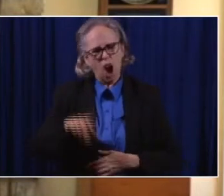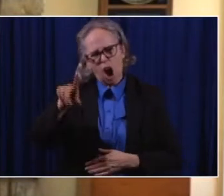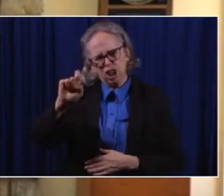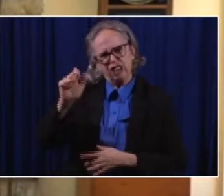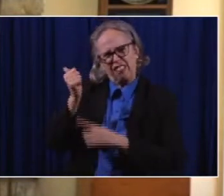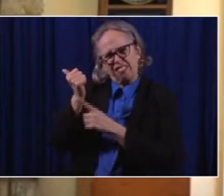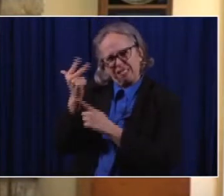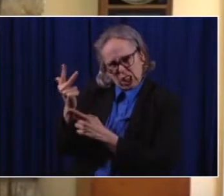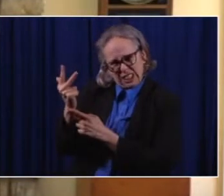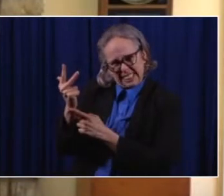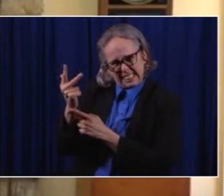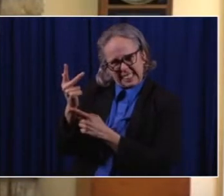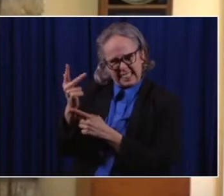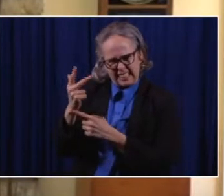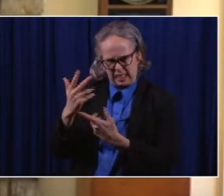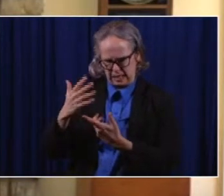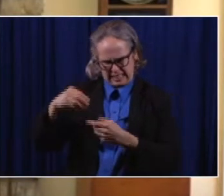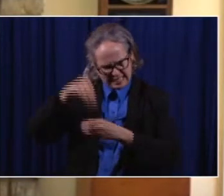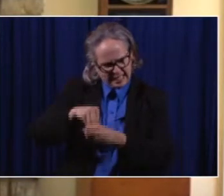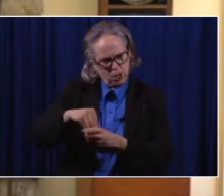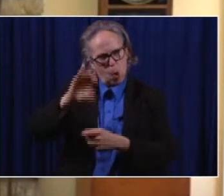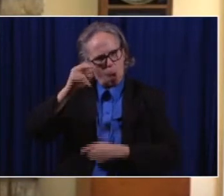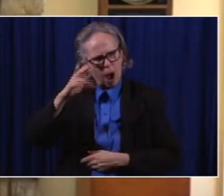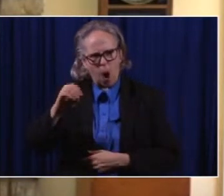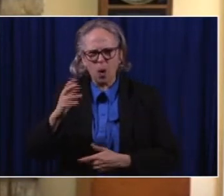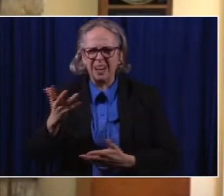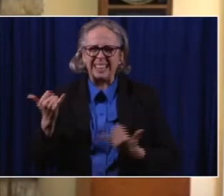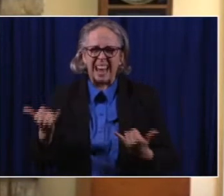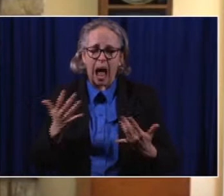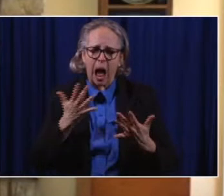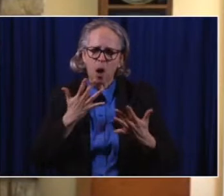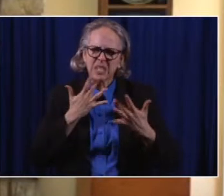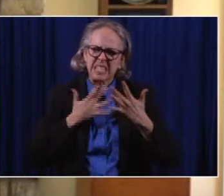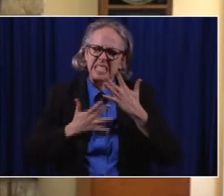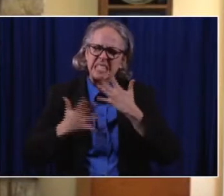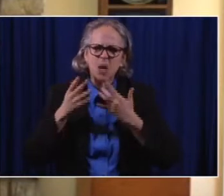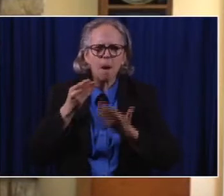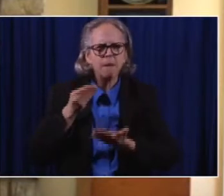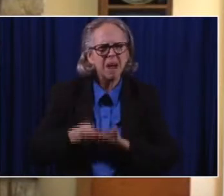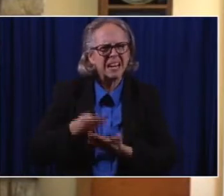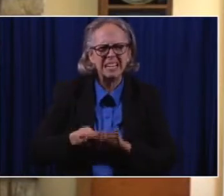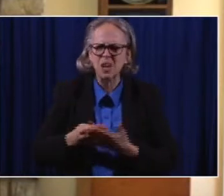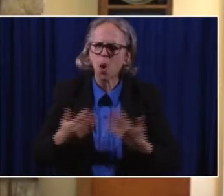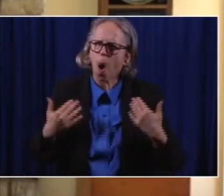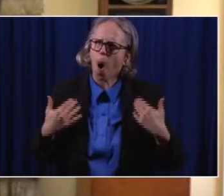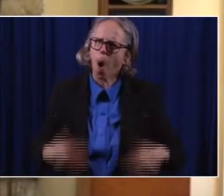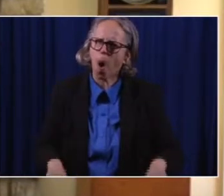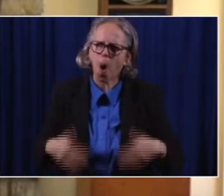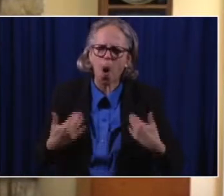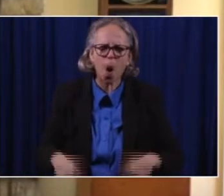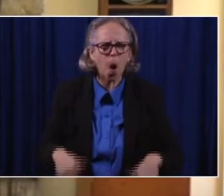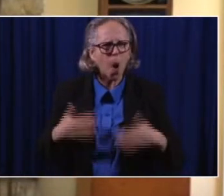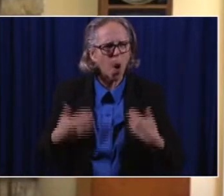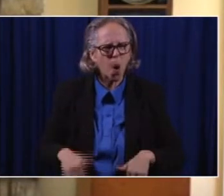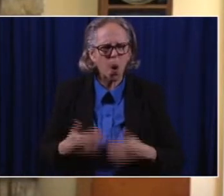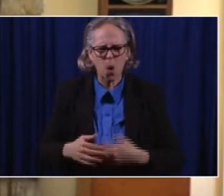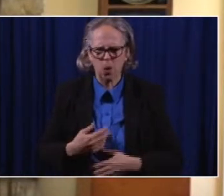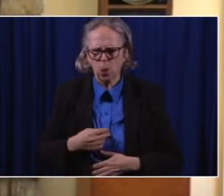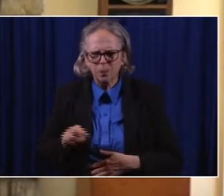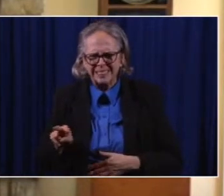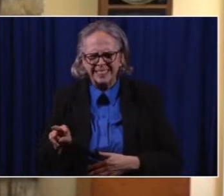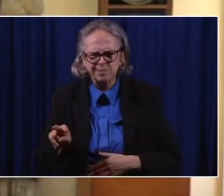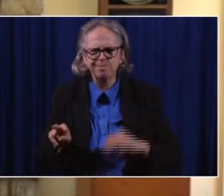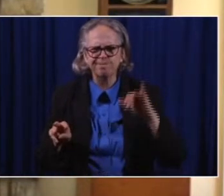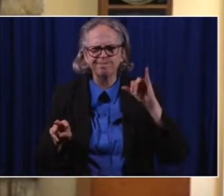have the proper funding is something that's very, very important. And I have committed to every health commissioner